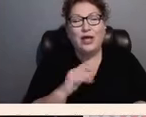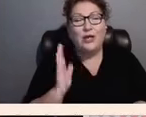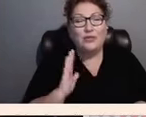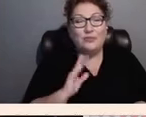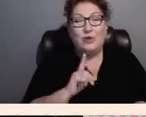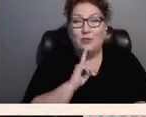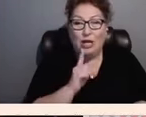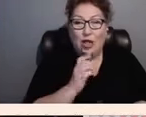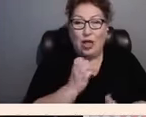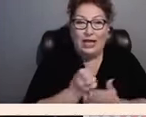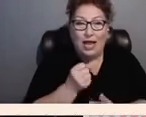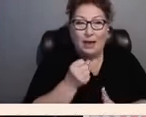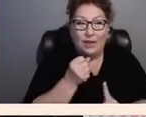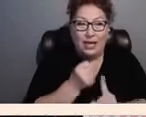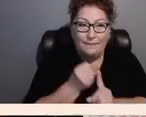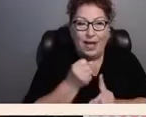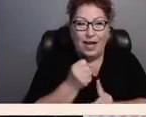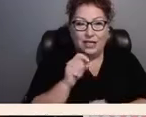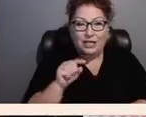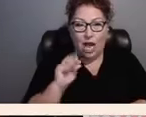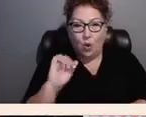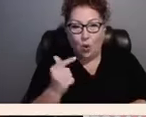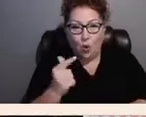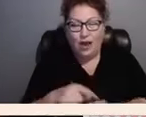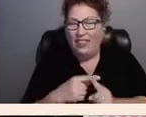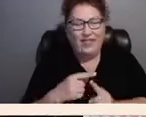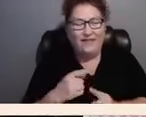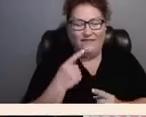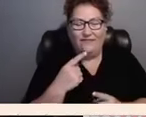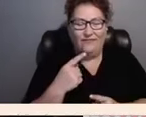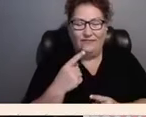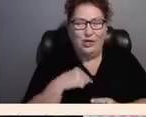realeconomicimpact.org. And we finally got it narrowed down. So it might be